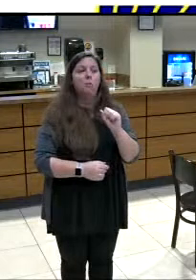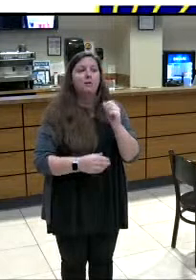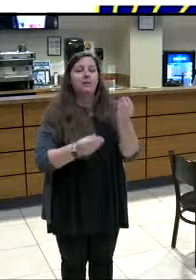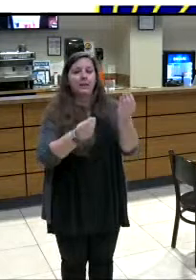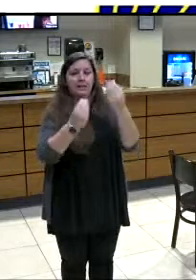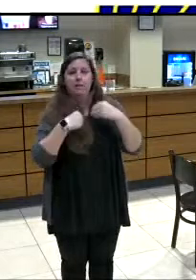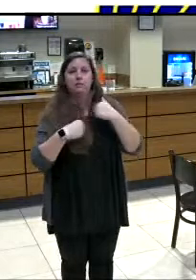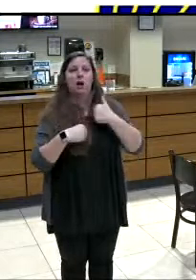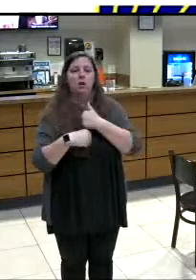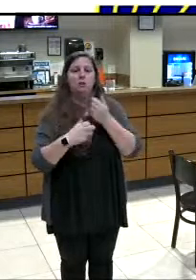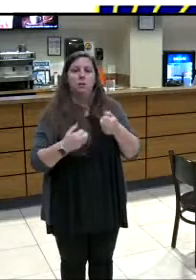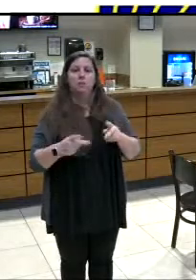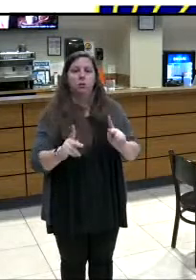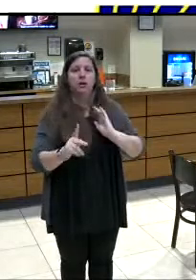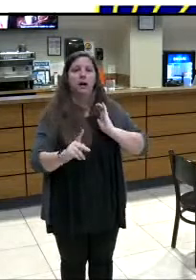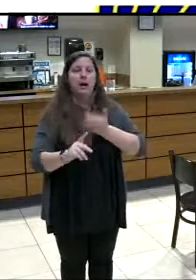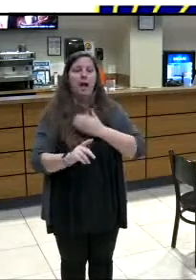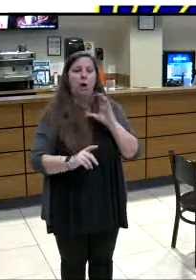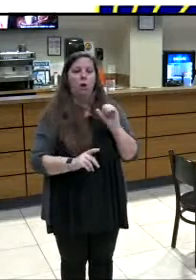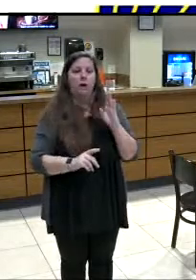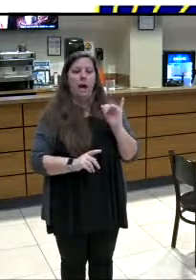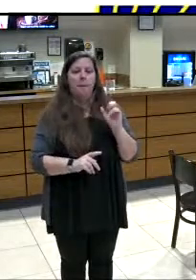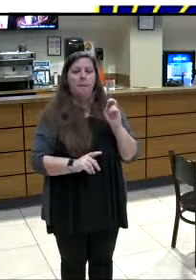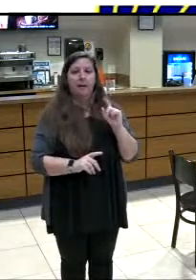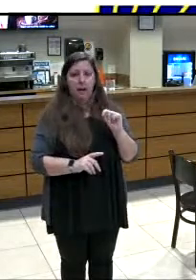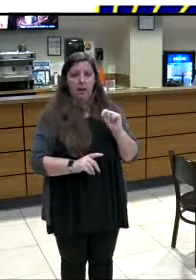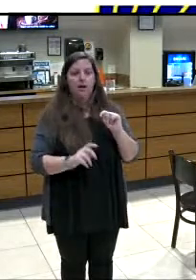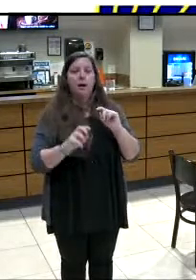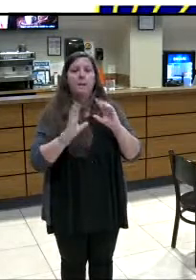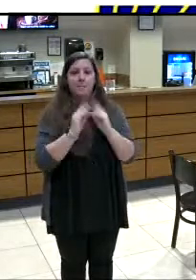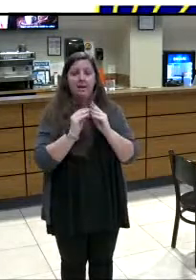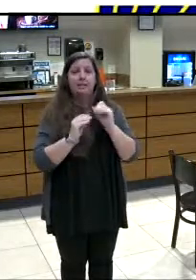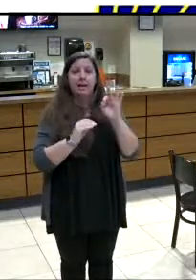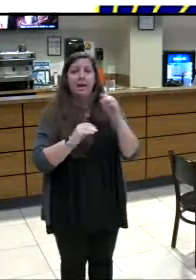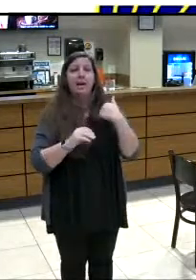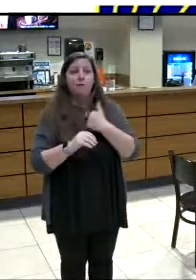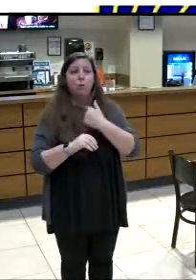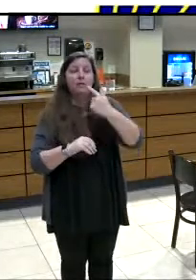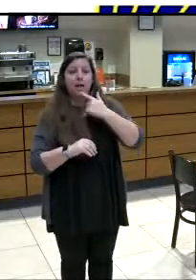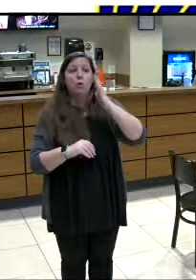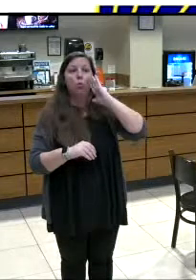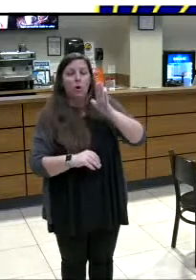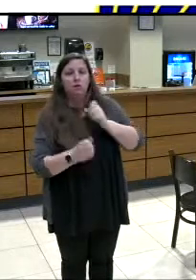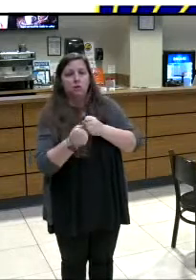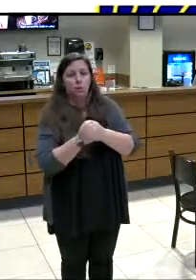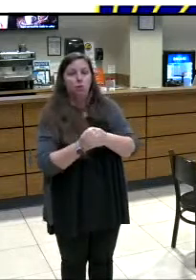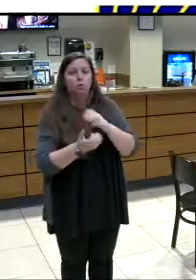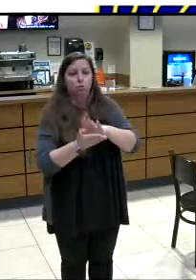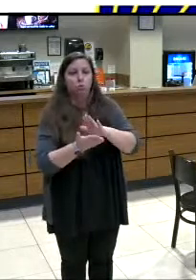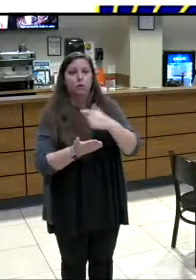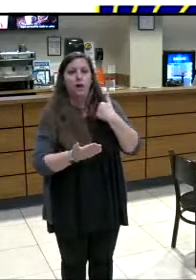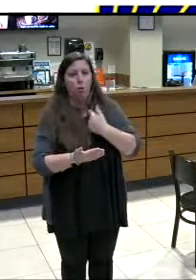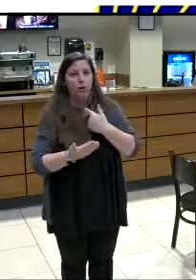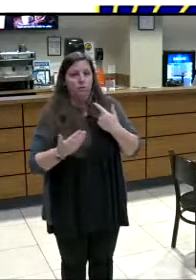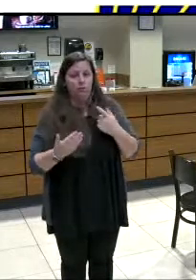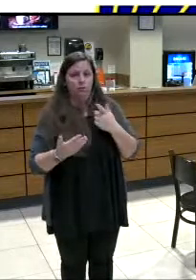we said that we were going to provide support to a school, that we've provided that support.